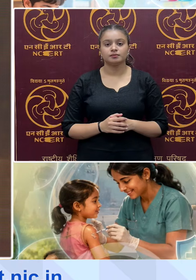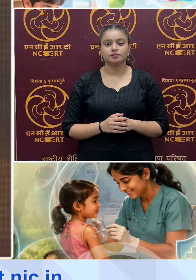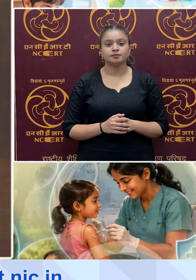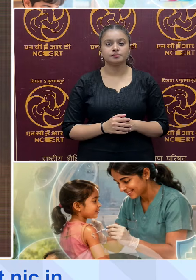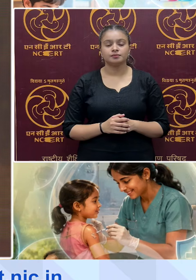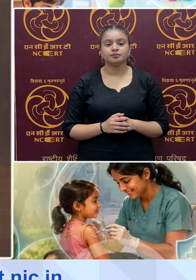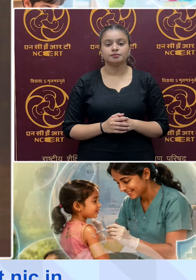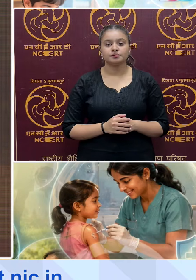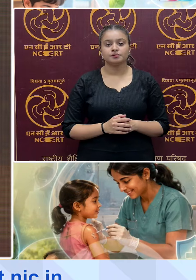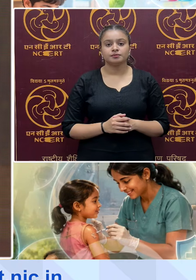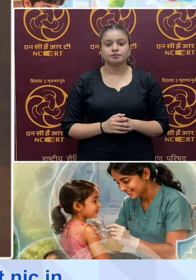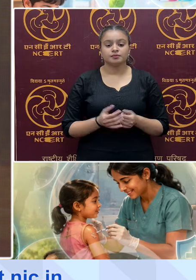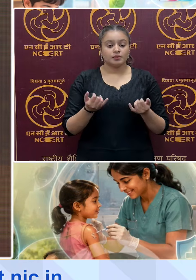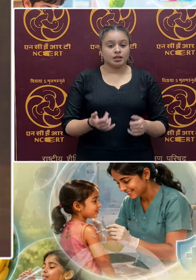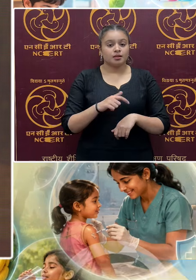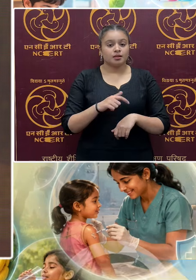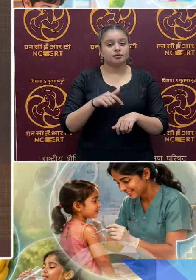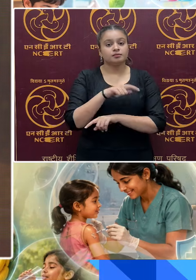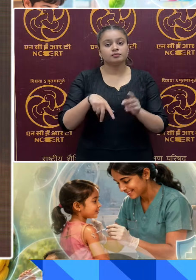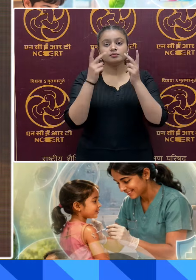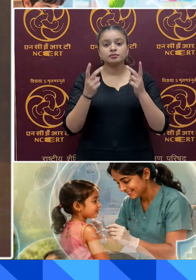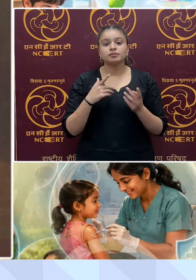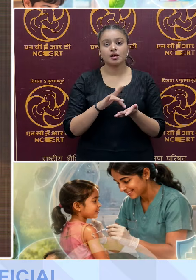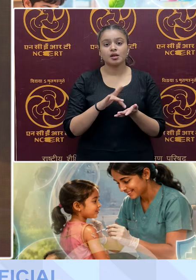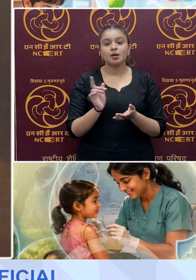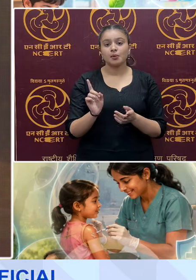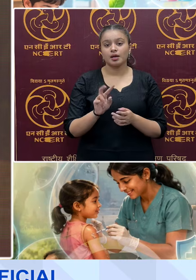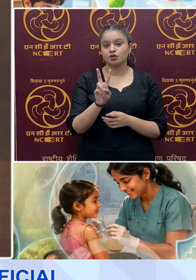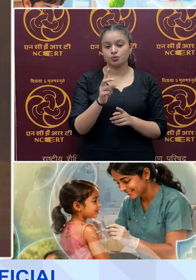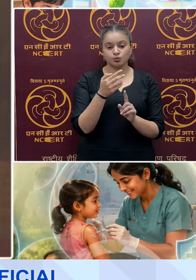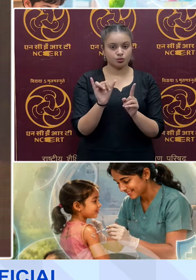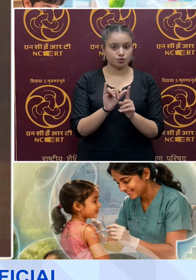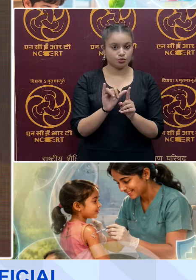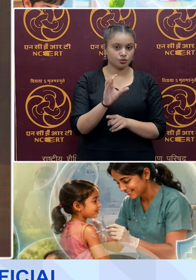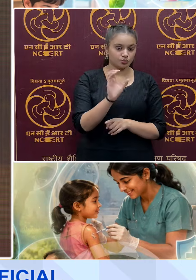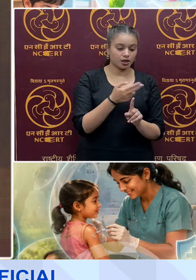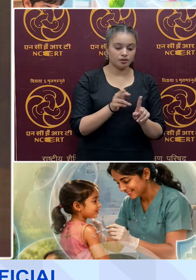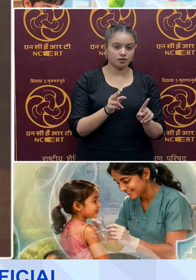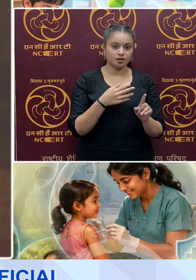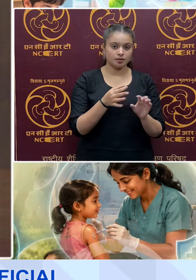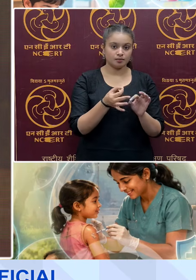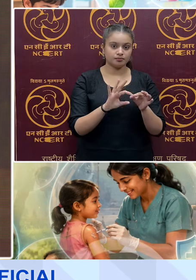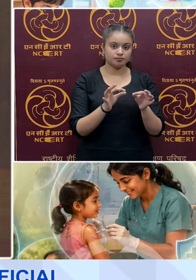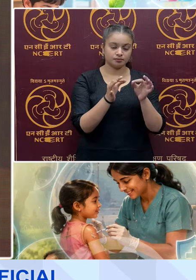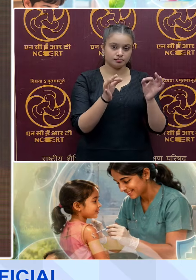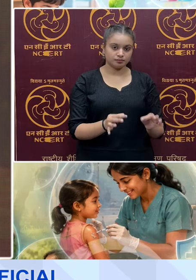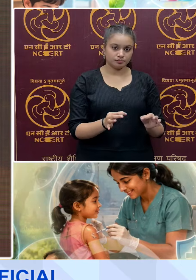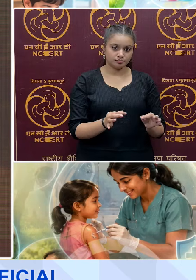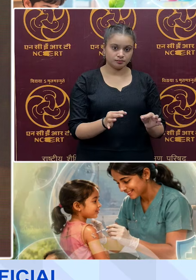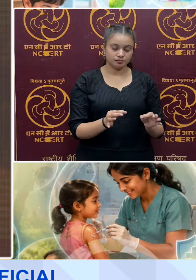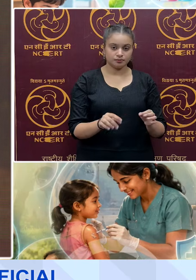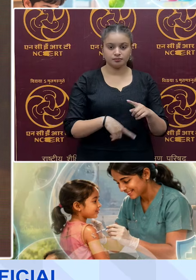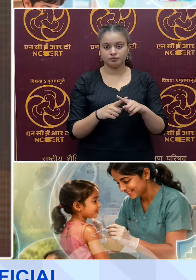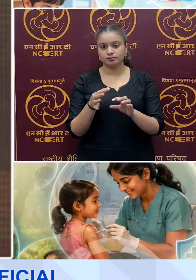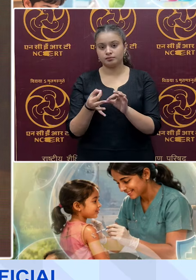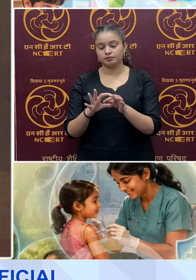dai.ie@ciet.nic.in. At this moment, you're watching us on our 2 YouTube handles, which are NCERT